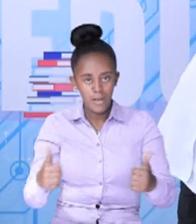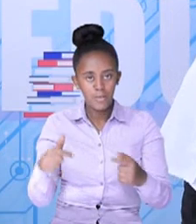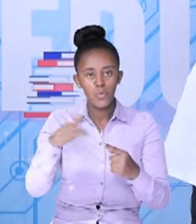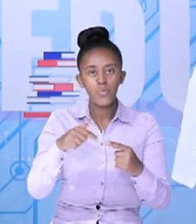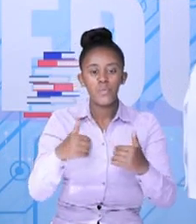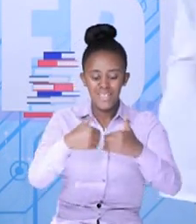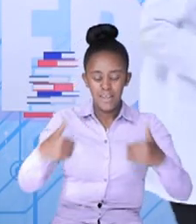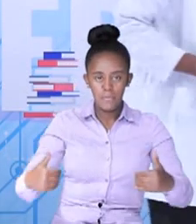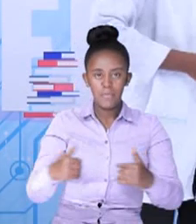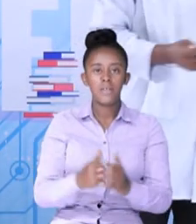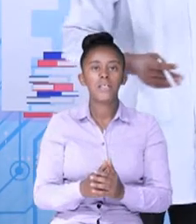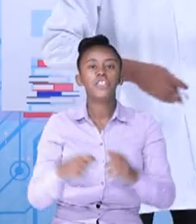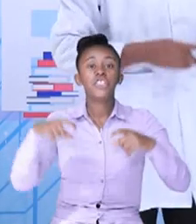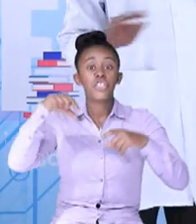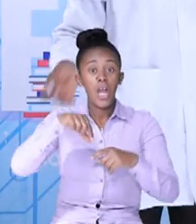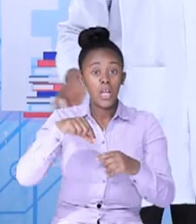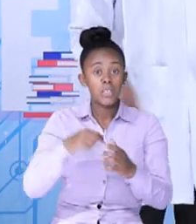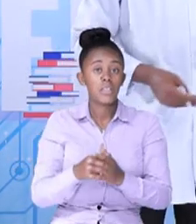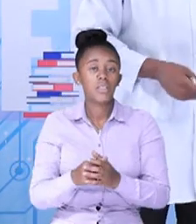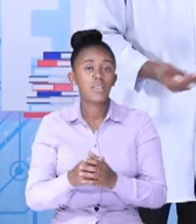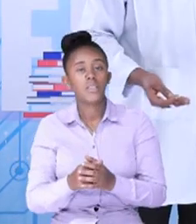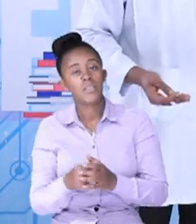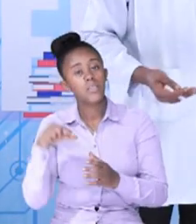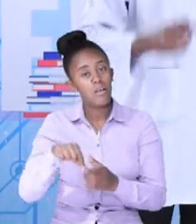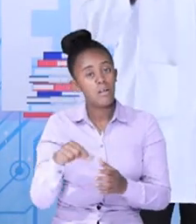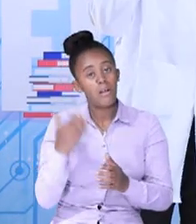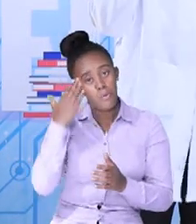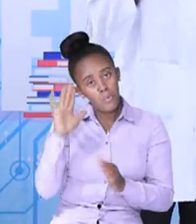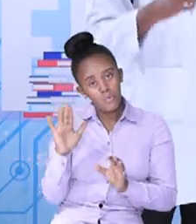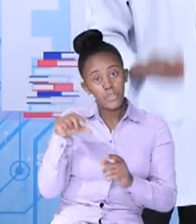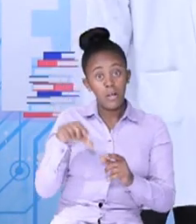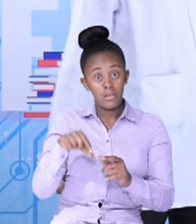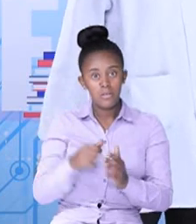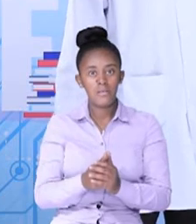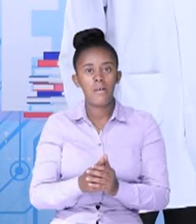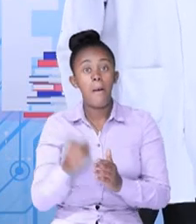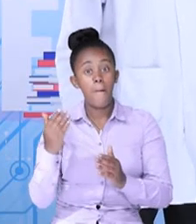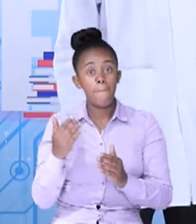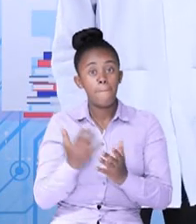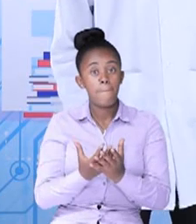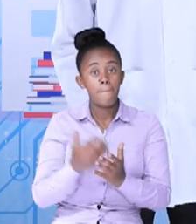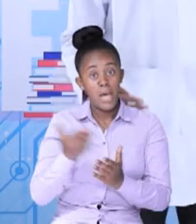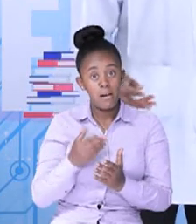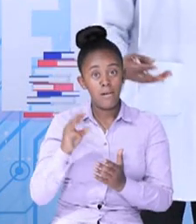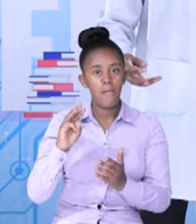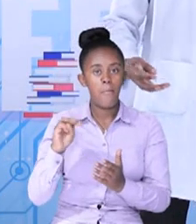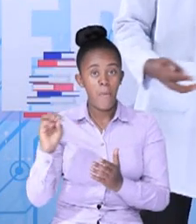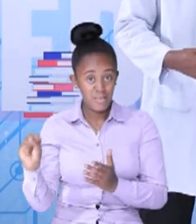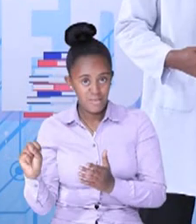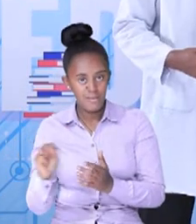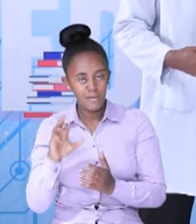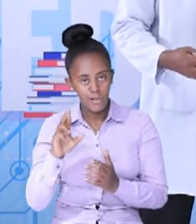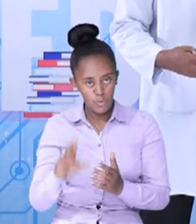charge per mass ratio of any given or unknown charged particles, the charge per mass ratio. For example, in the